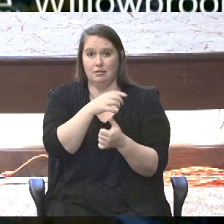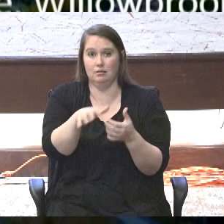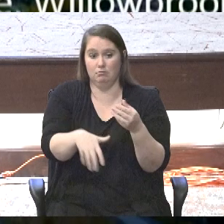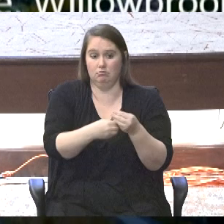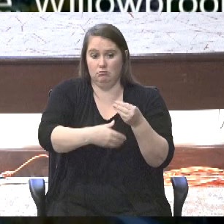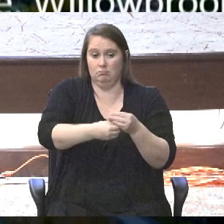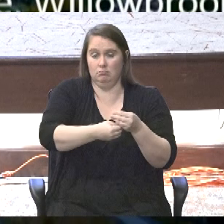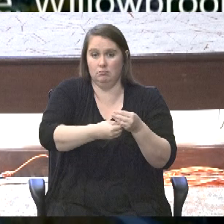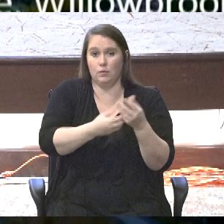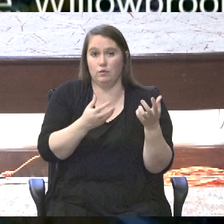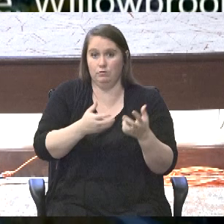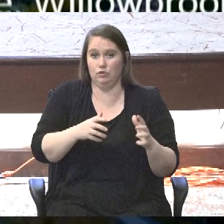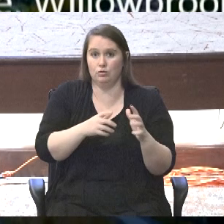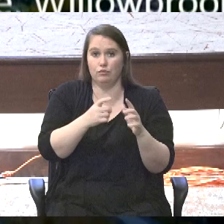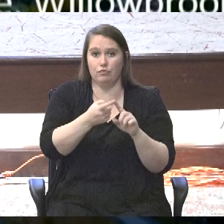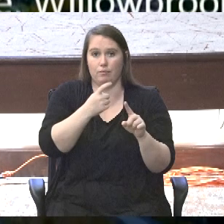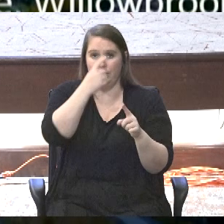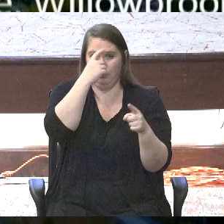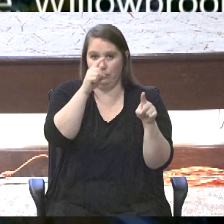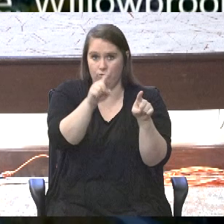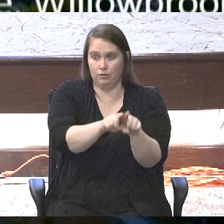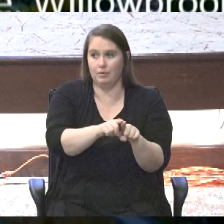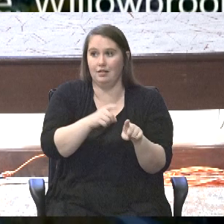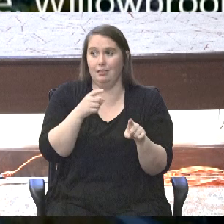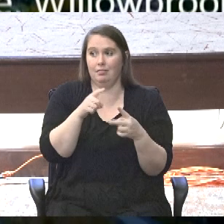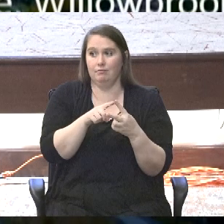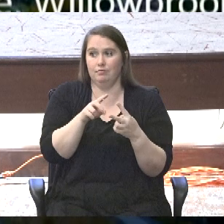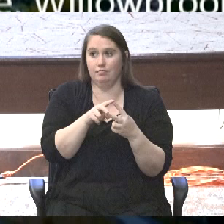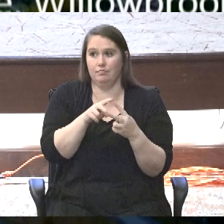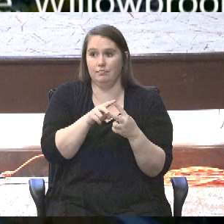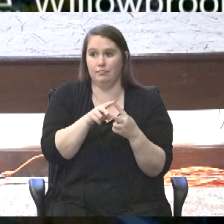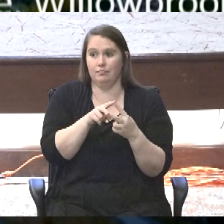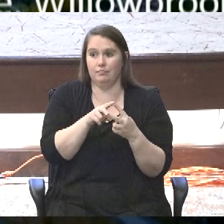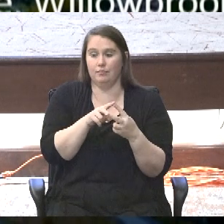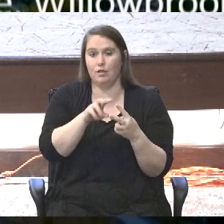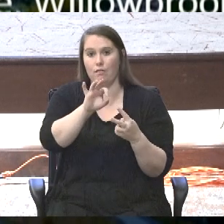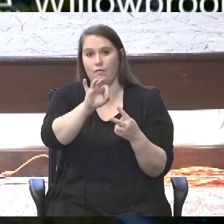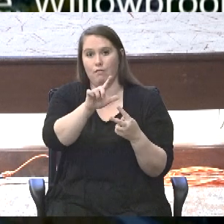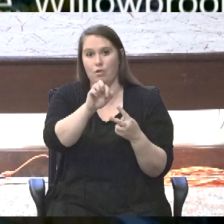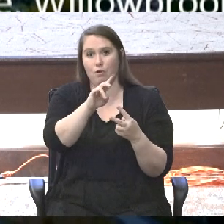Master Development Agreement and to the TERS 4 agreement for the Floyd Casey development.